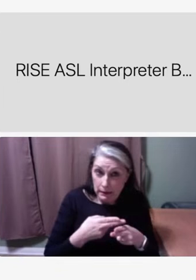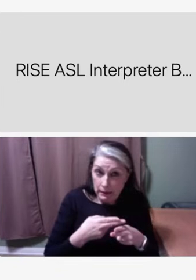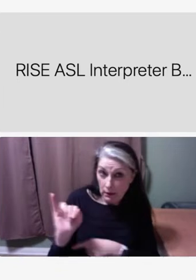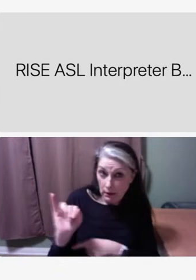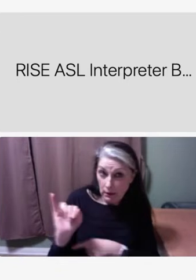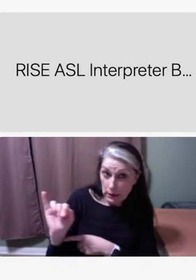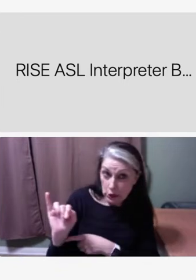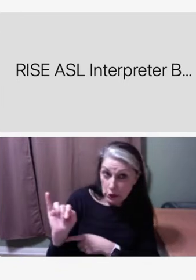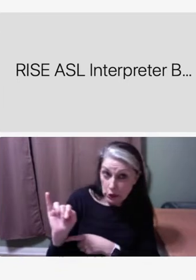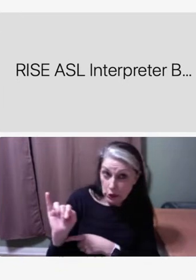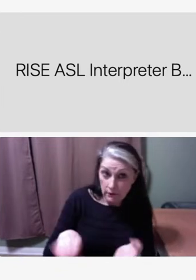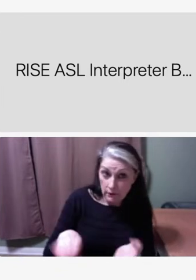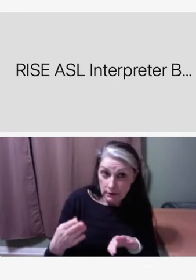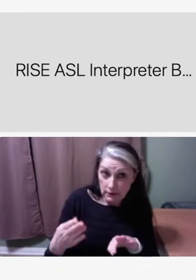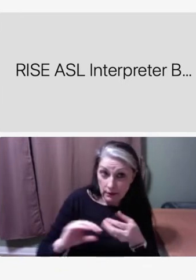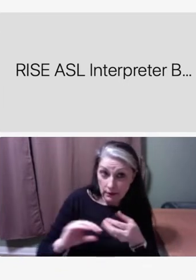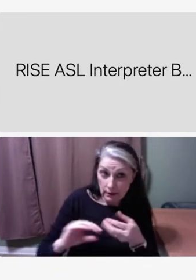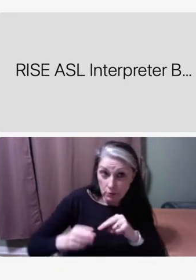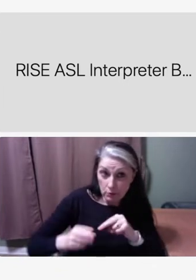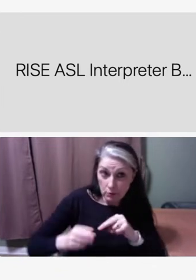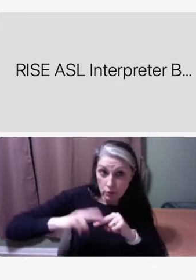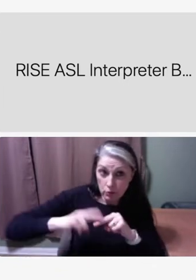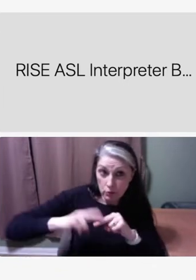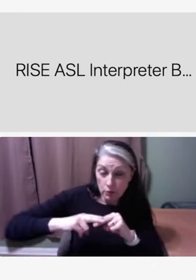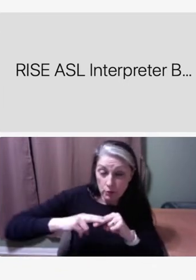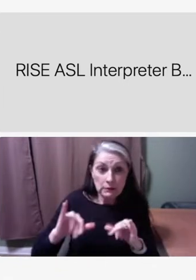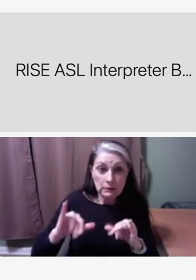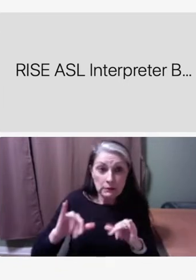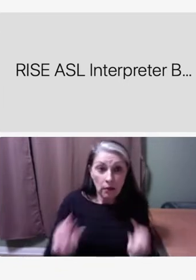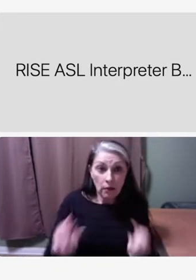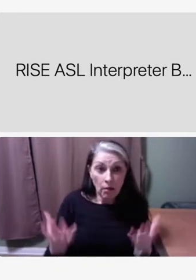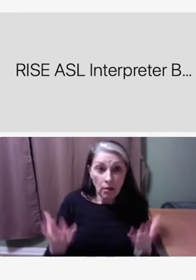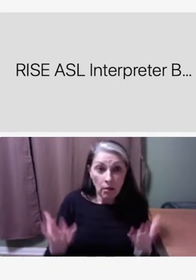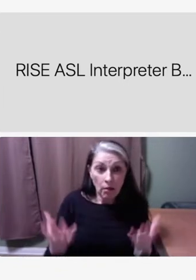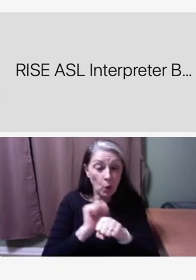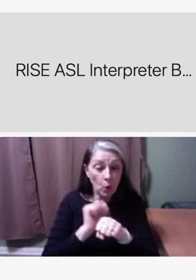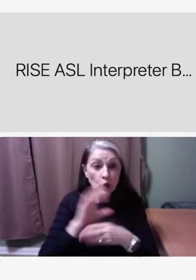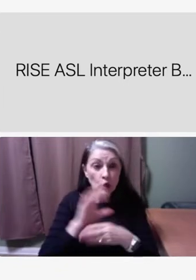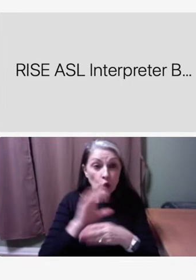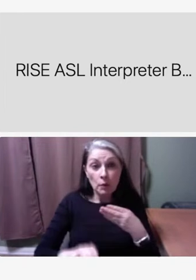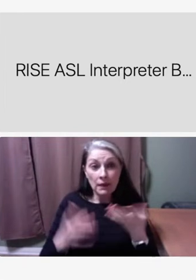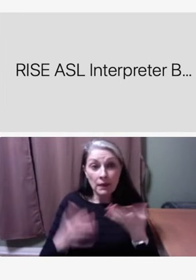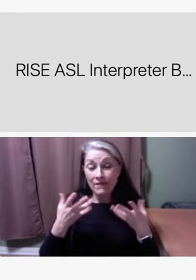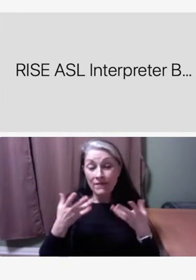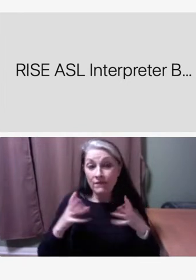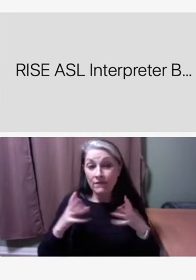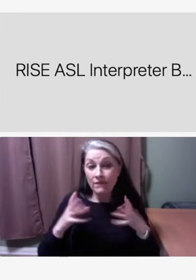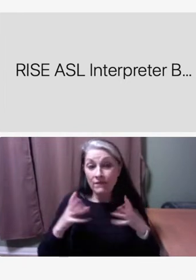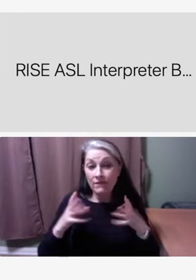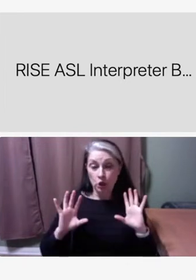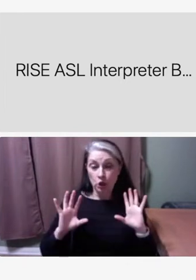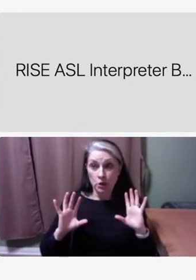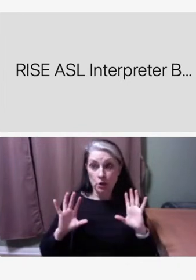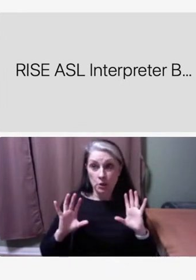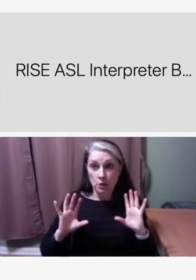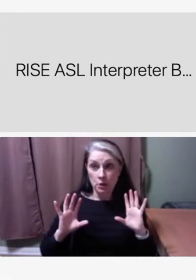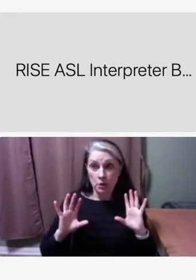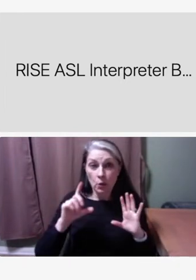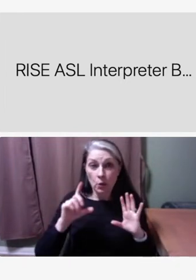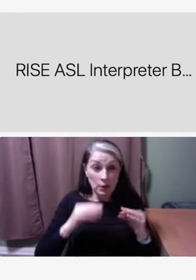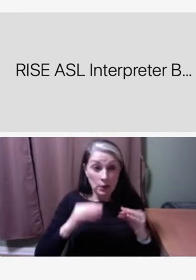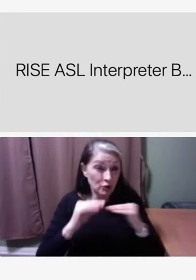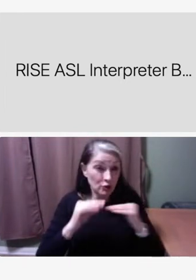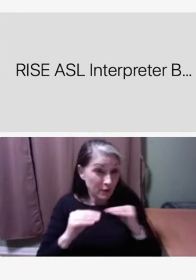We still have a lot of work to do to complete and finish the what we need to fix that it's been going on